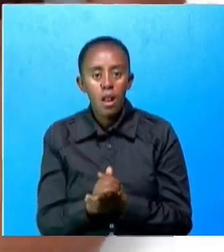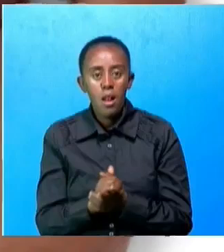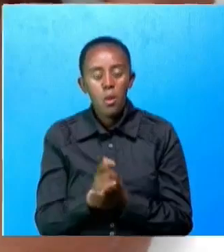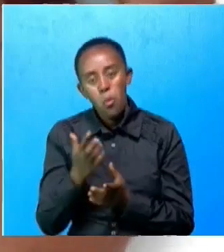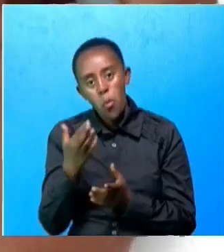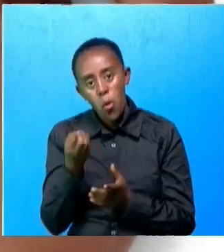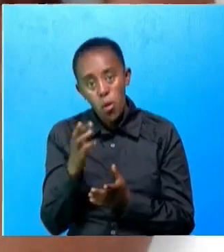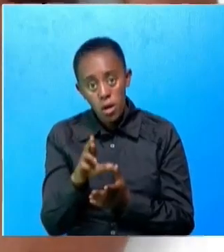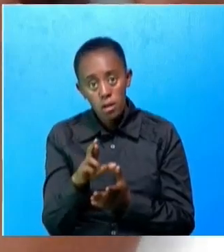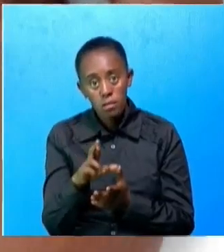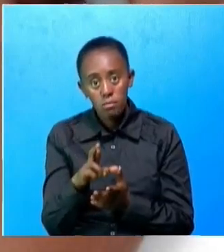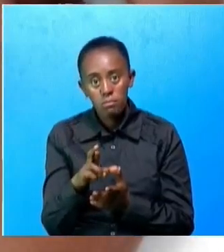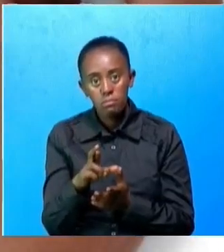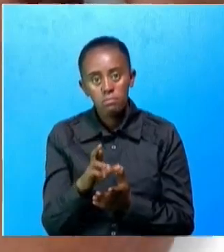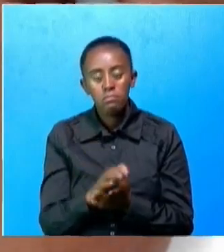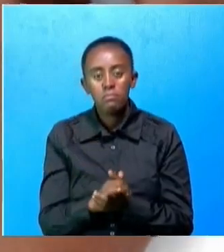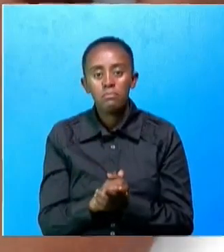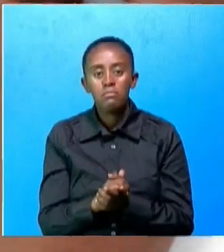or